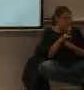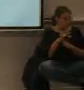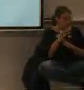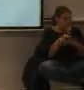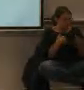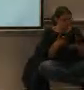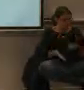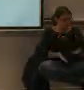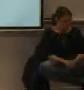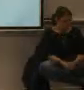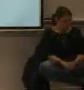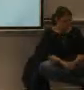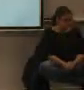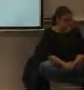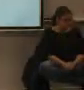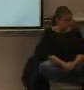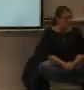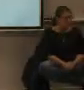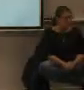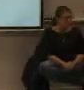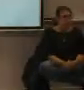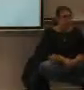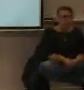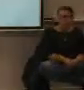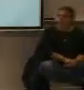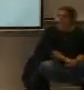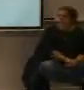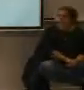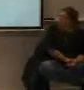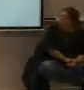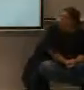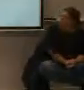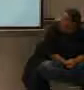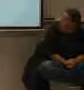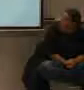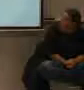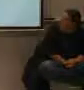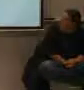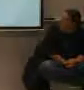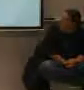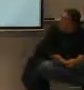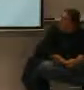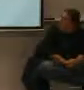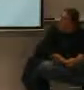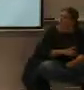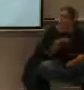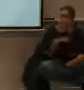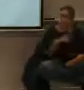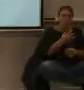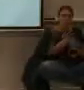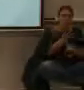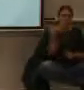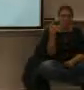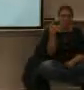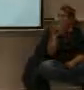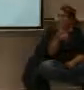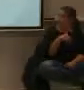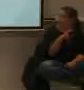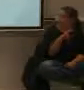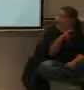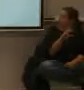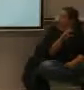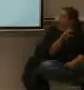grand offspring, if you want to think of it that way. And it turns out that we can get these strange synergistic effects